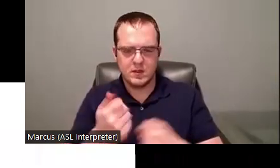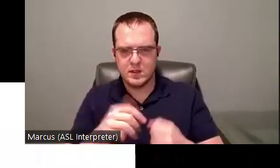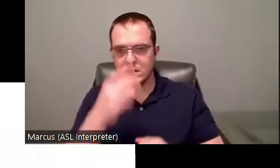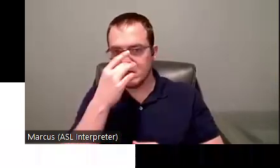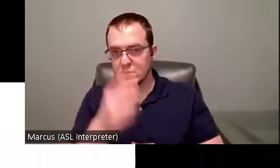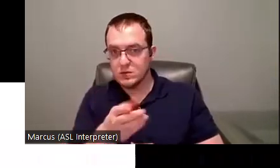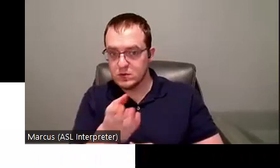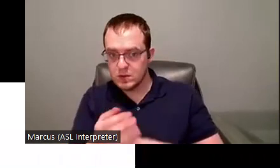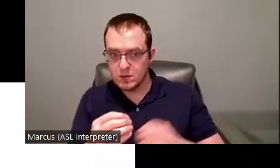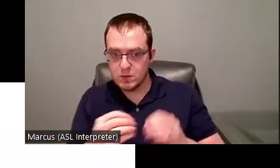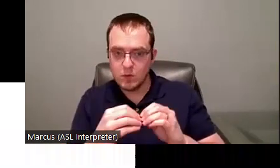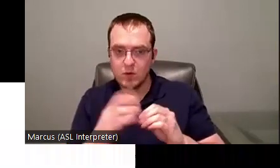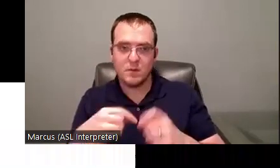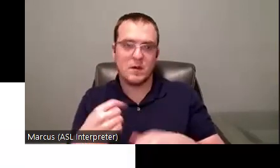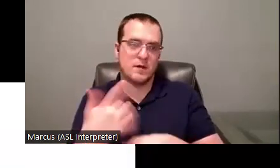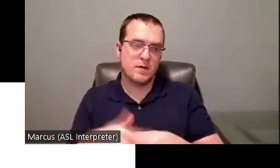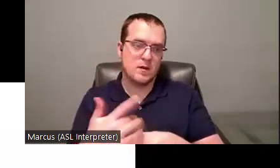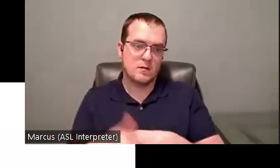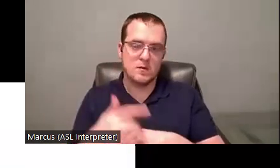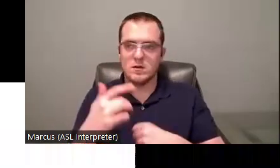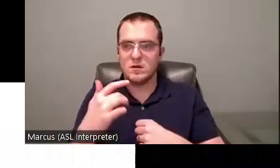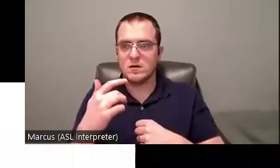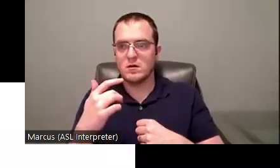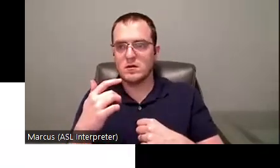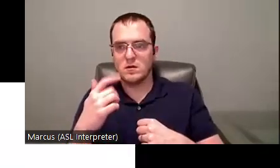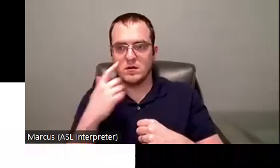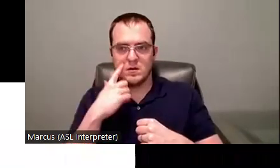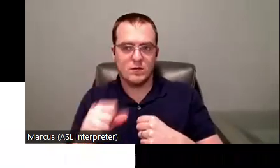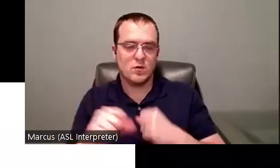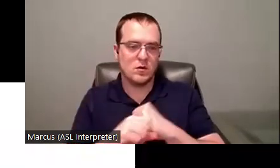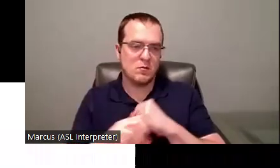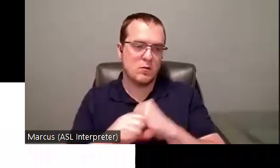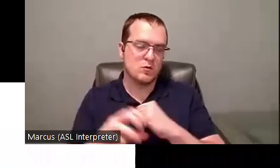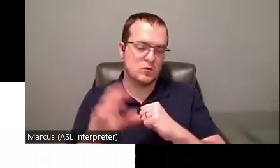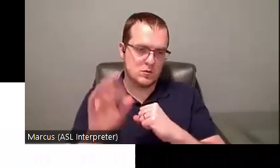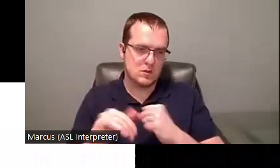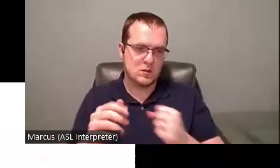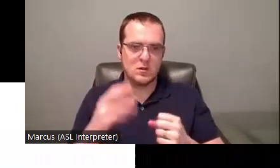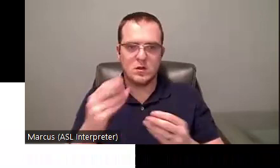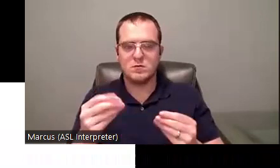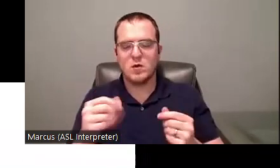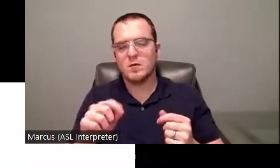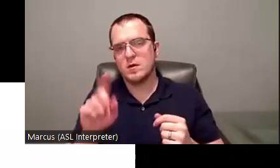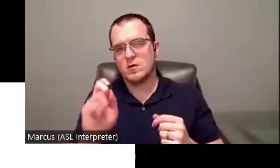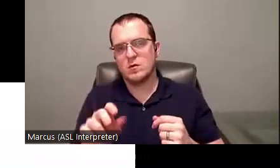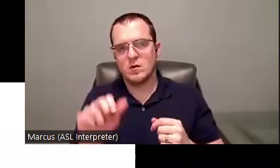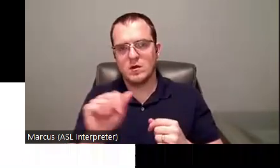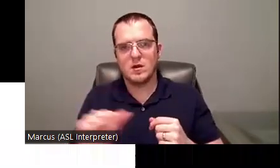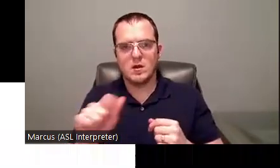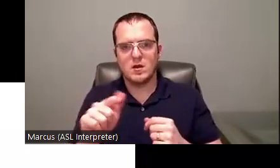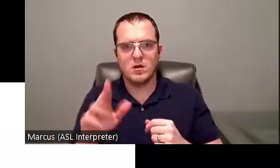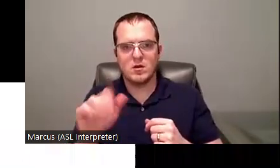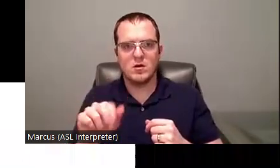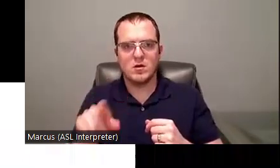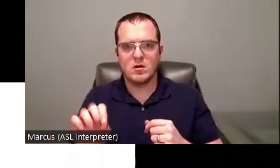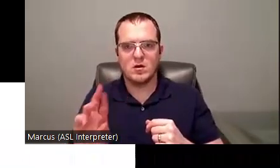learning more about the availability of commercial space should contact Property Questions at ura.org